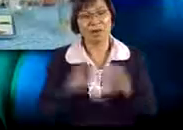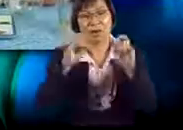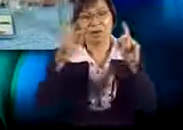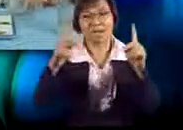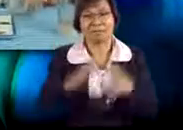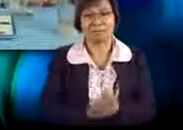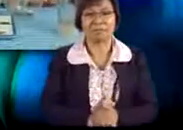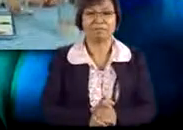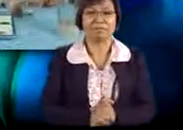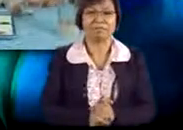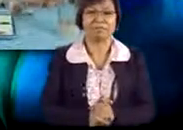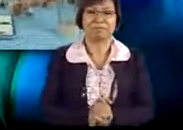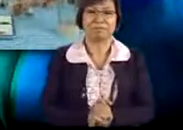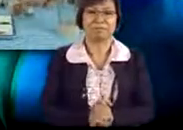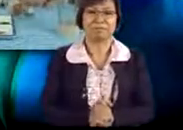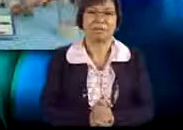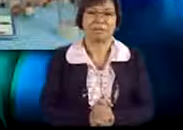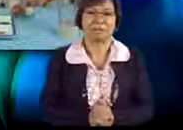Okay.